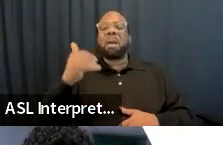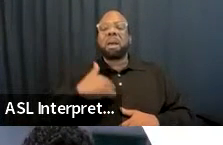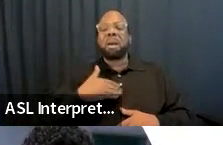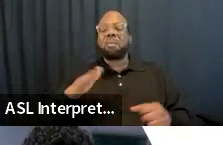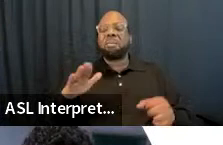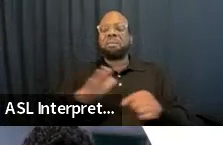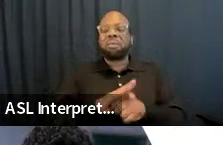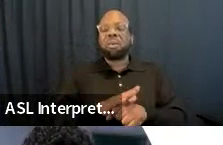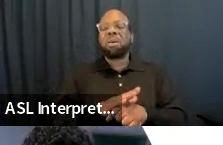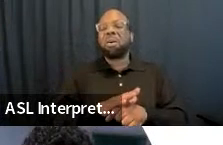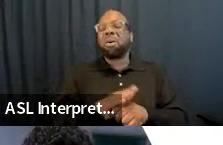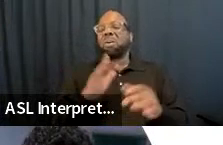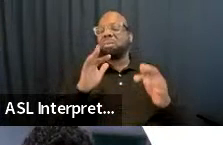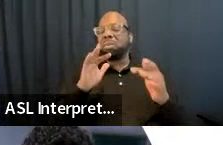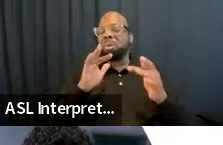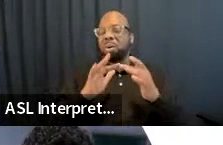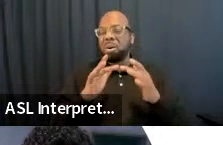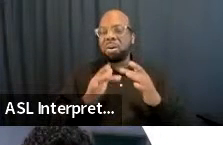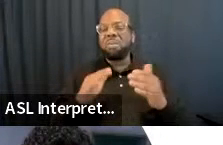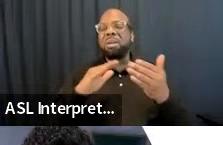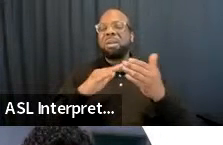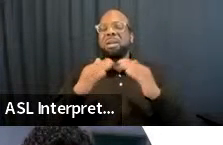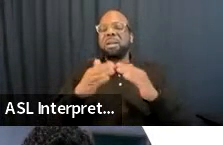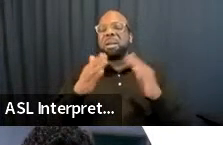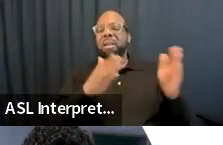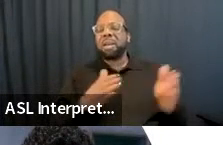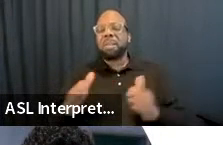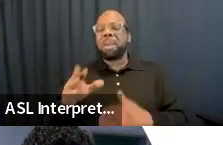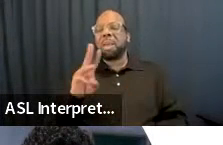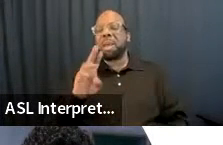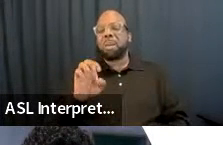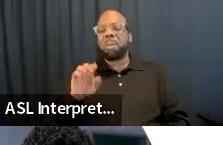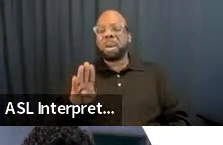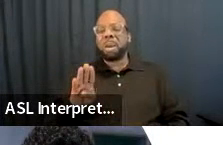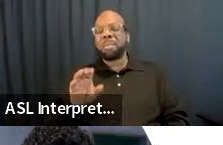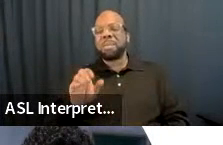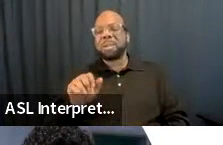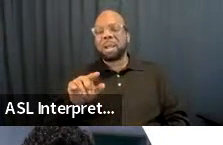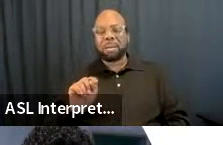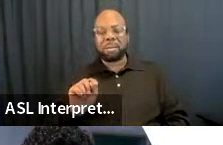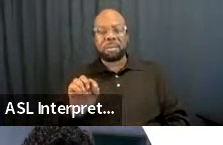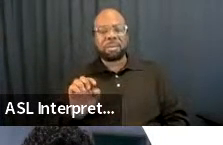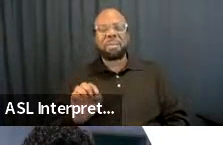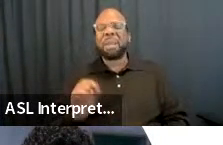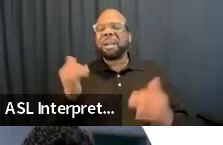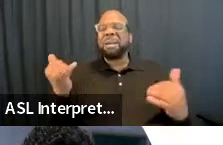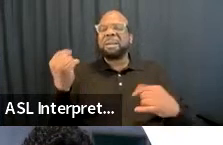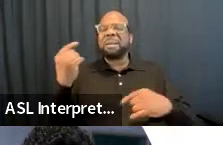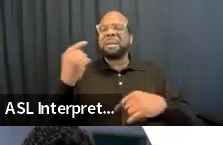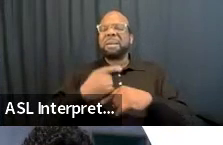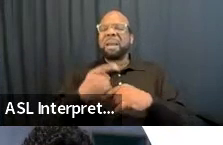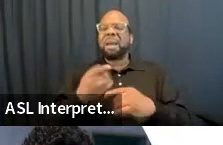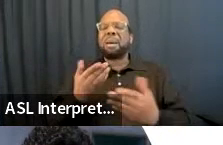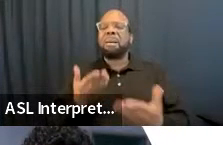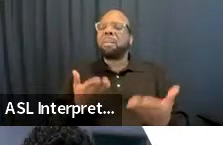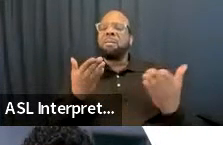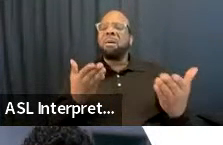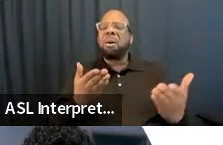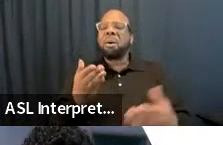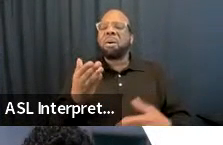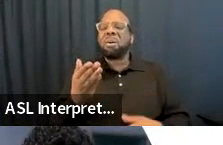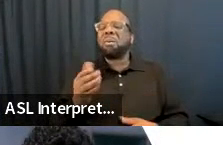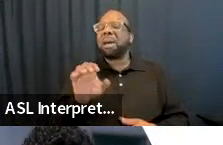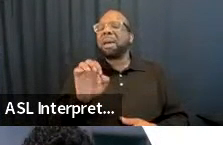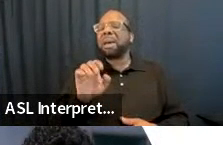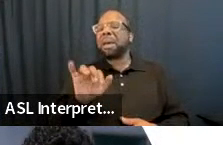online on City Planning's website following today's session. But today's proposal is, as Edith mentioned, one